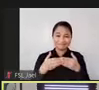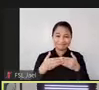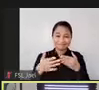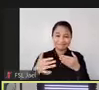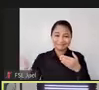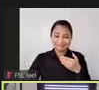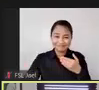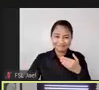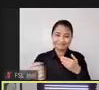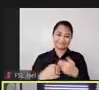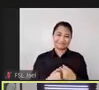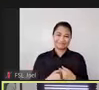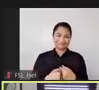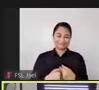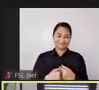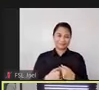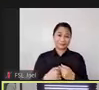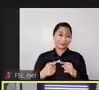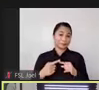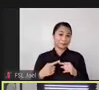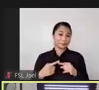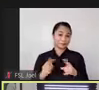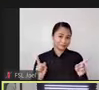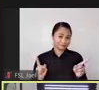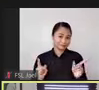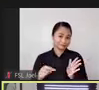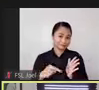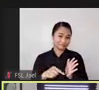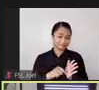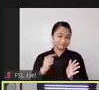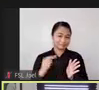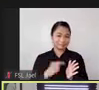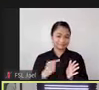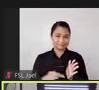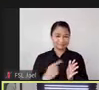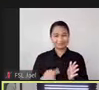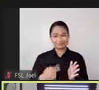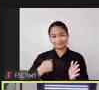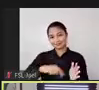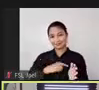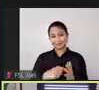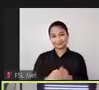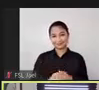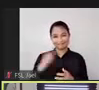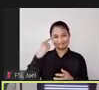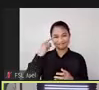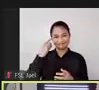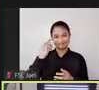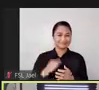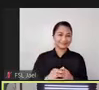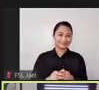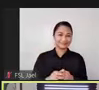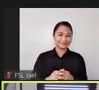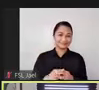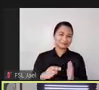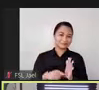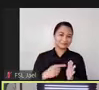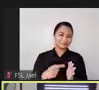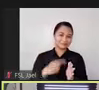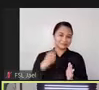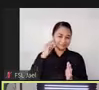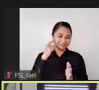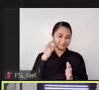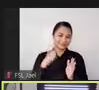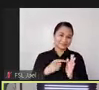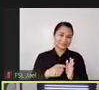ground in one area when another issue comes up. And there is a topic that has recently become very